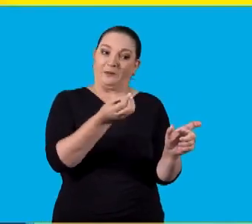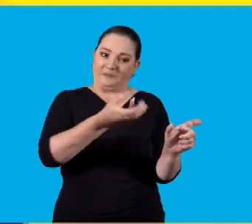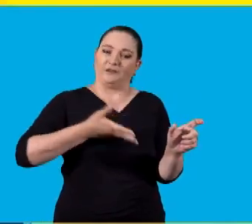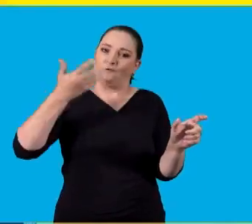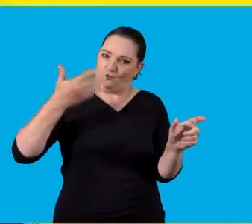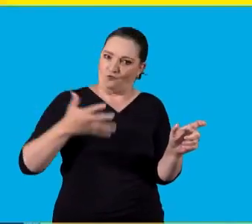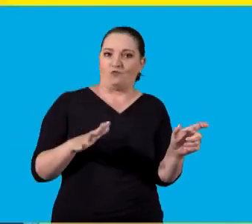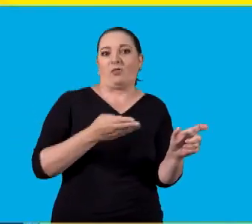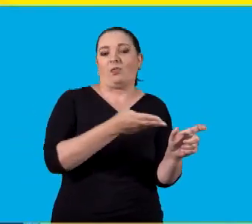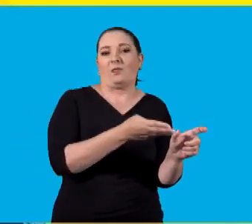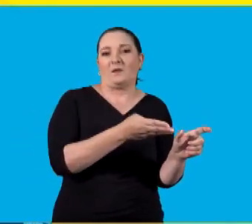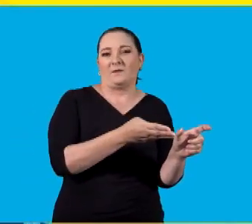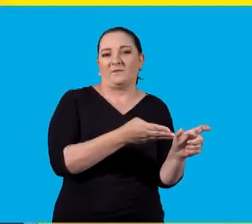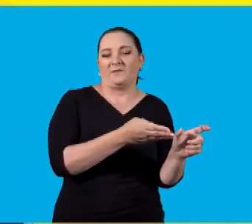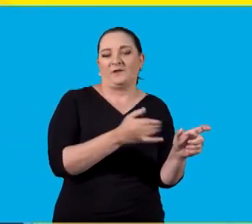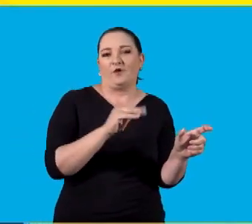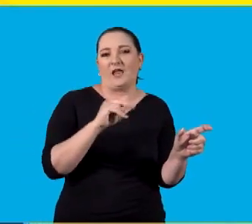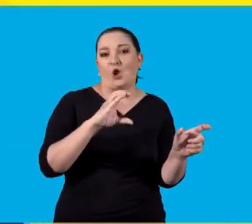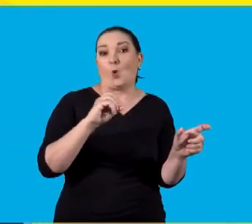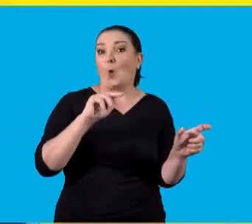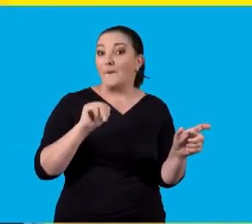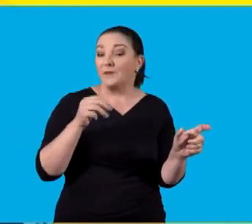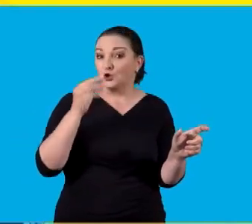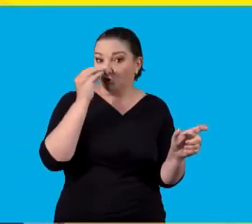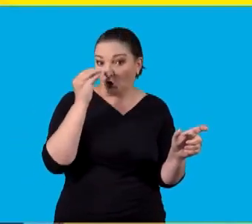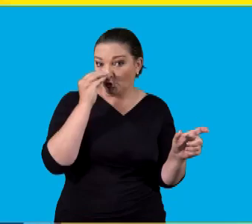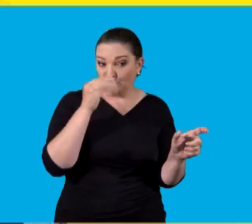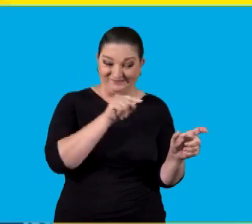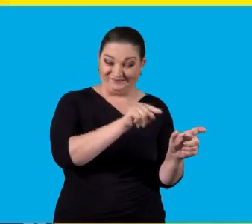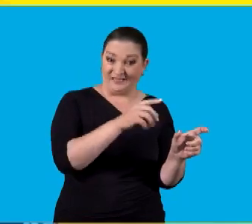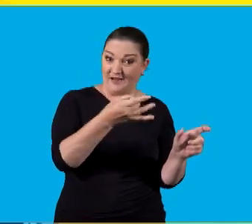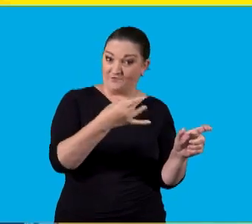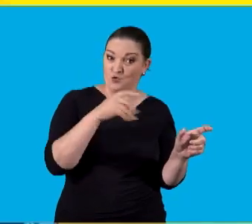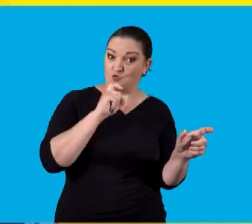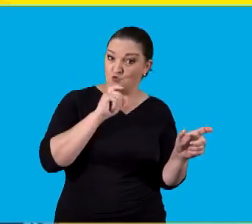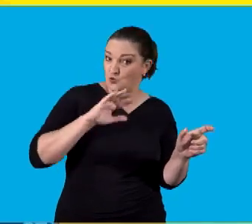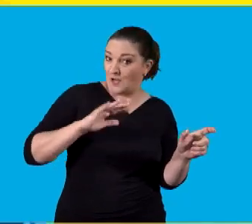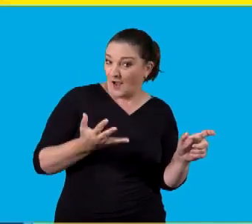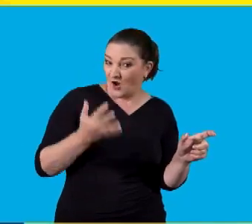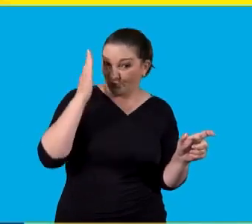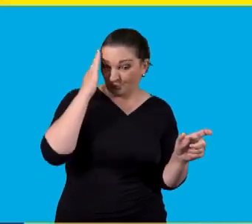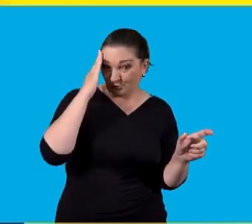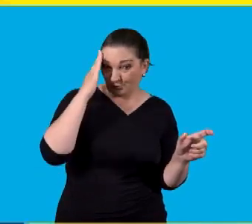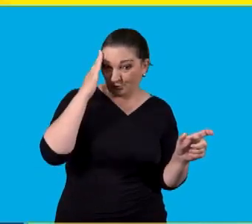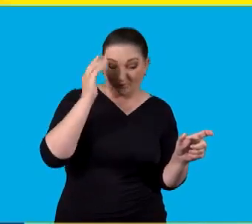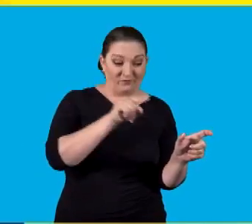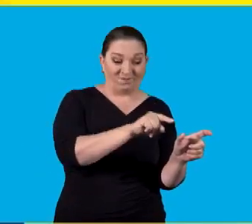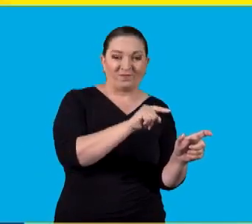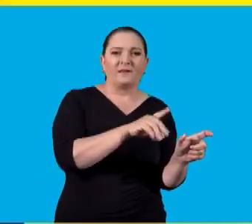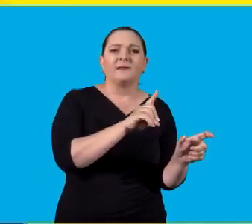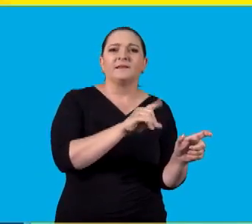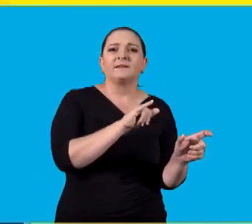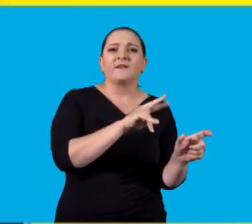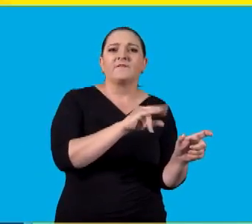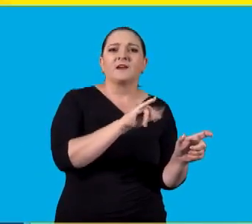are already given to you in your retained income note. Do you know how to use that information when you are calculating